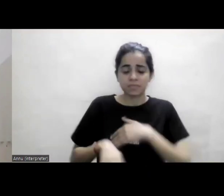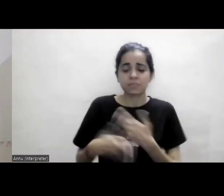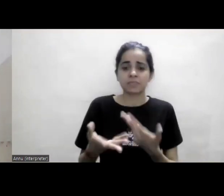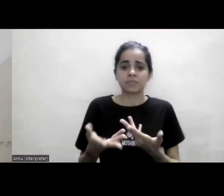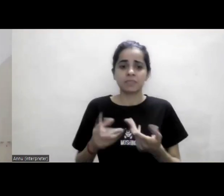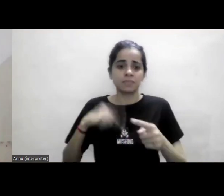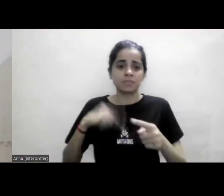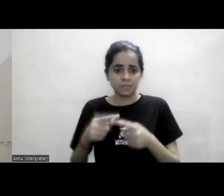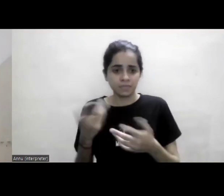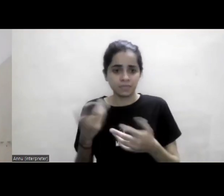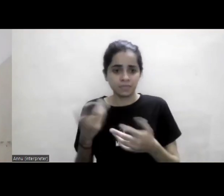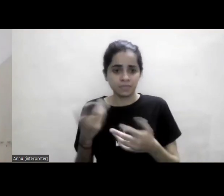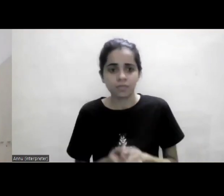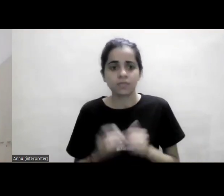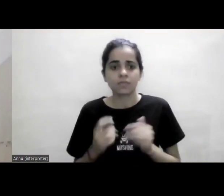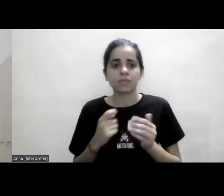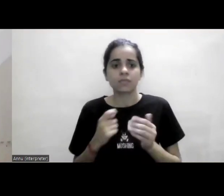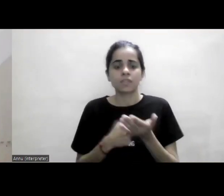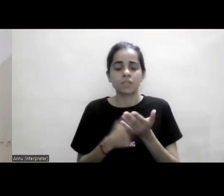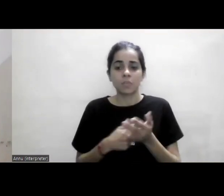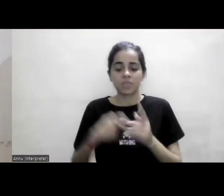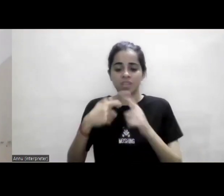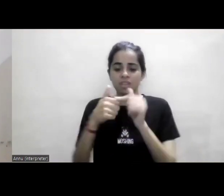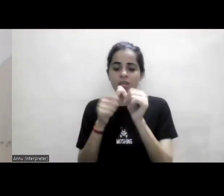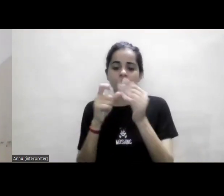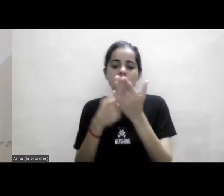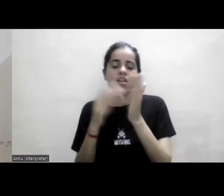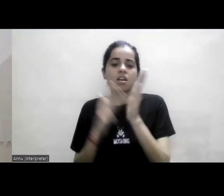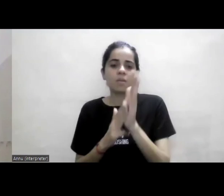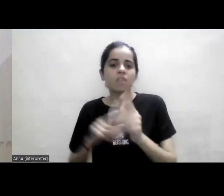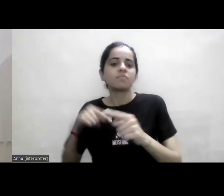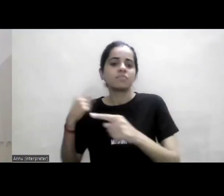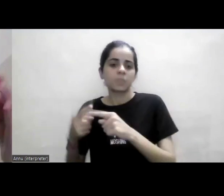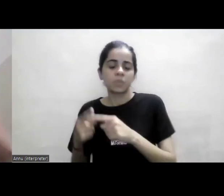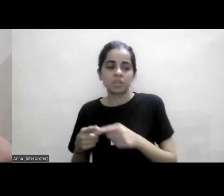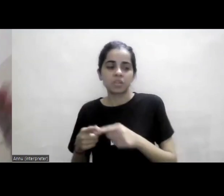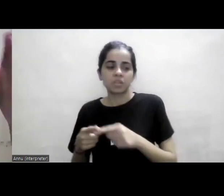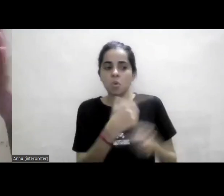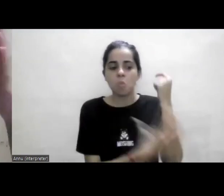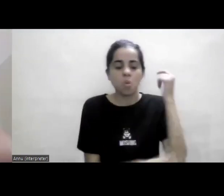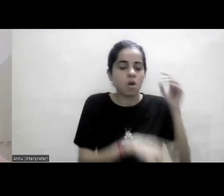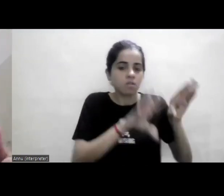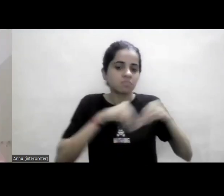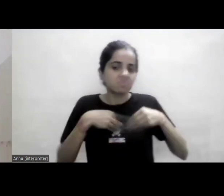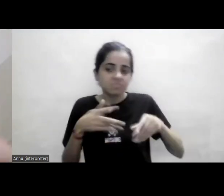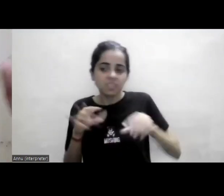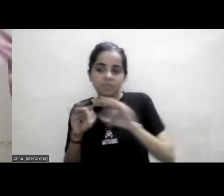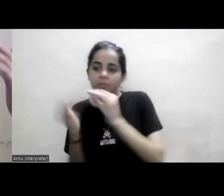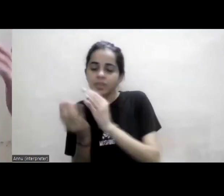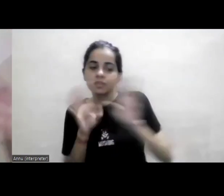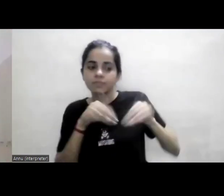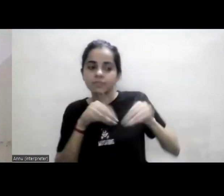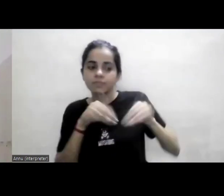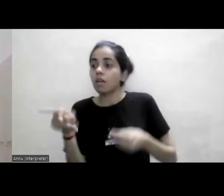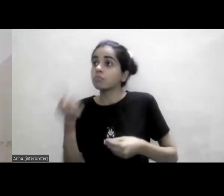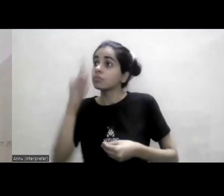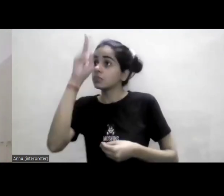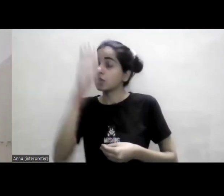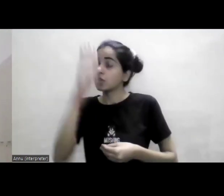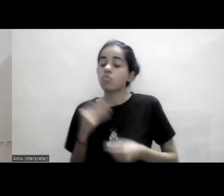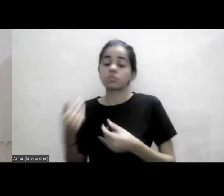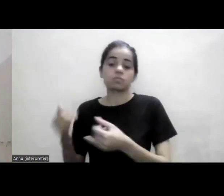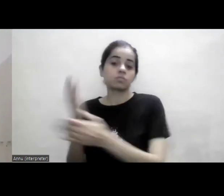it was a result of your karma, definitely. Yeah. Yes, and that is there throughout. Matlab